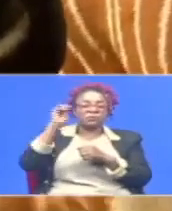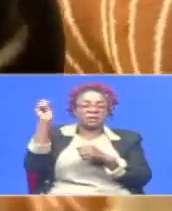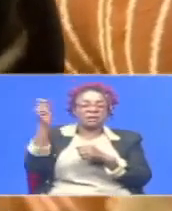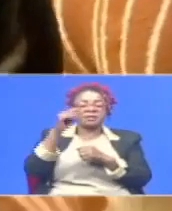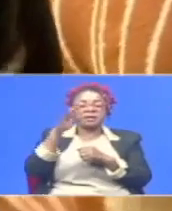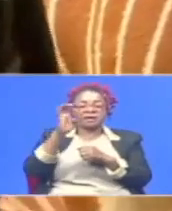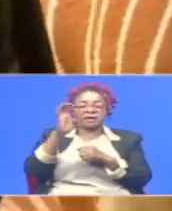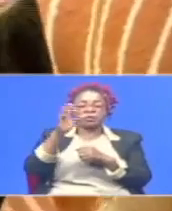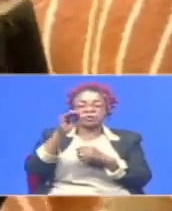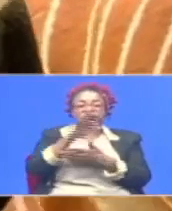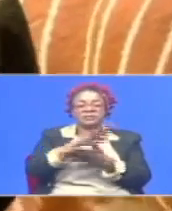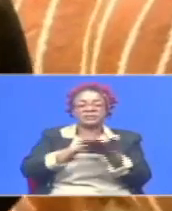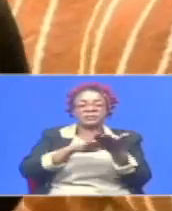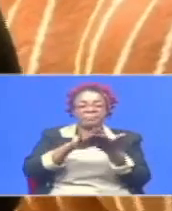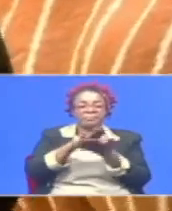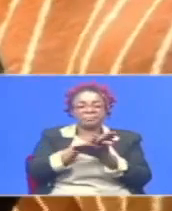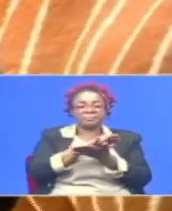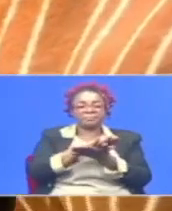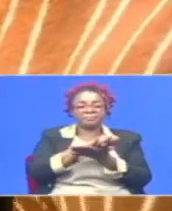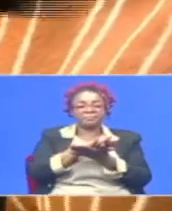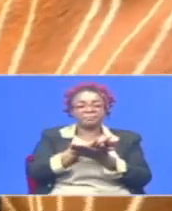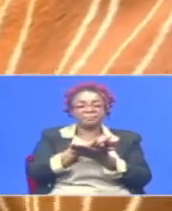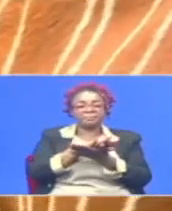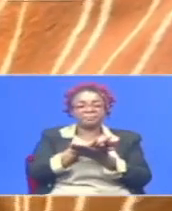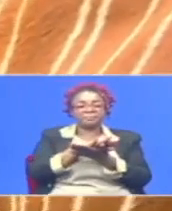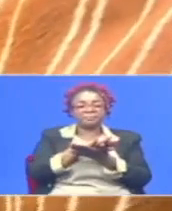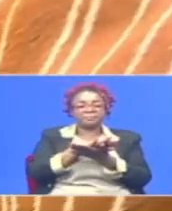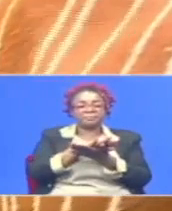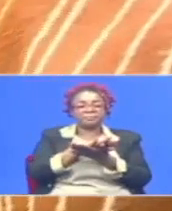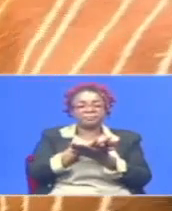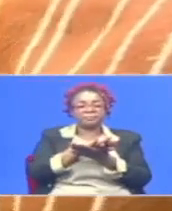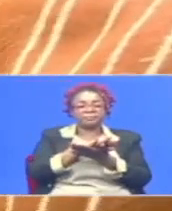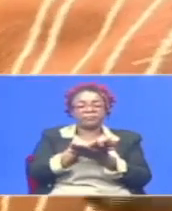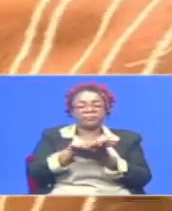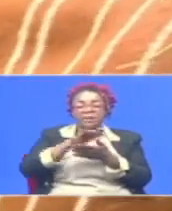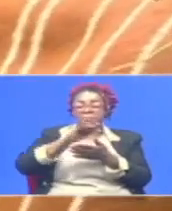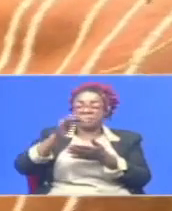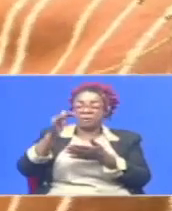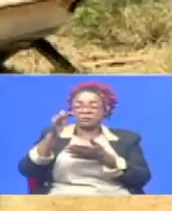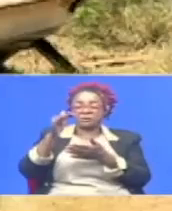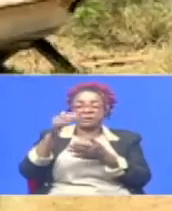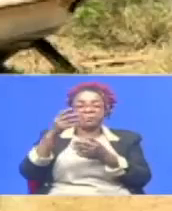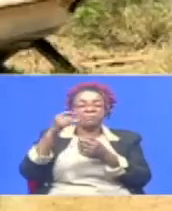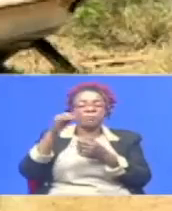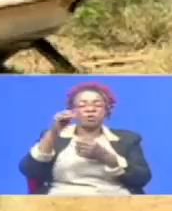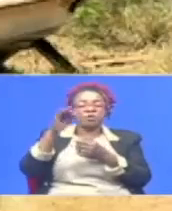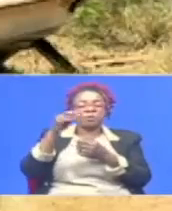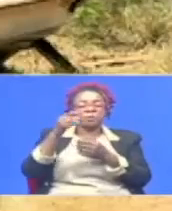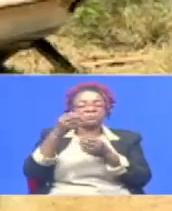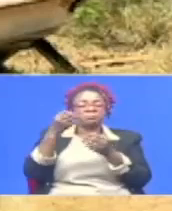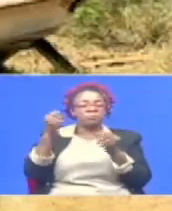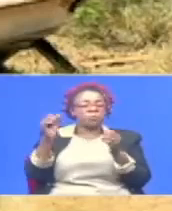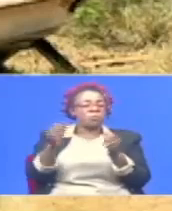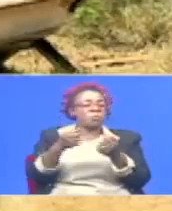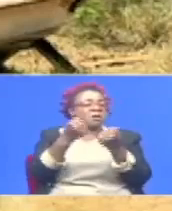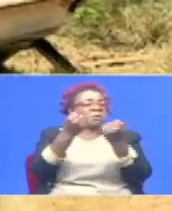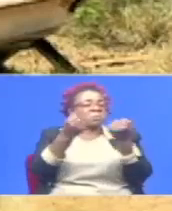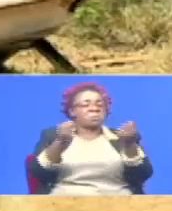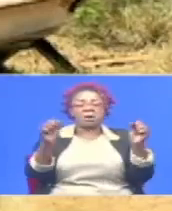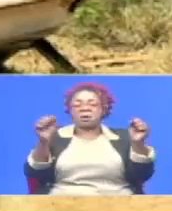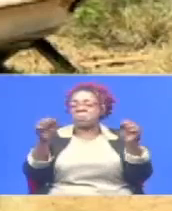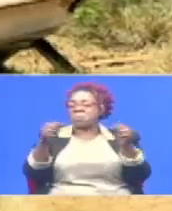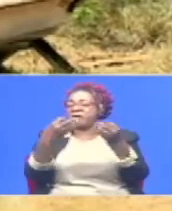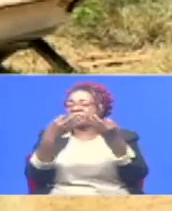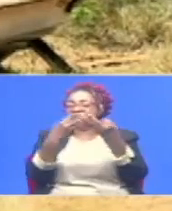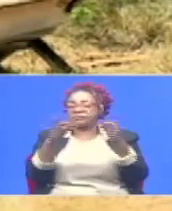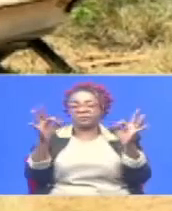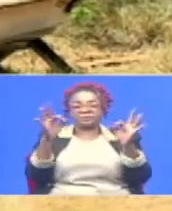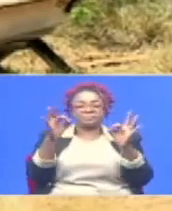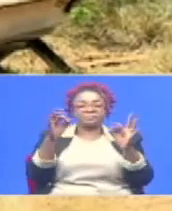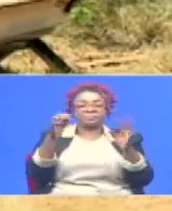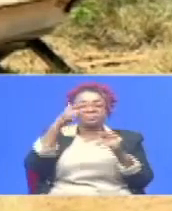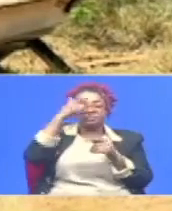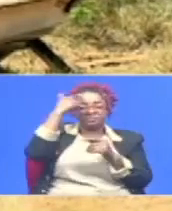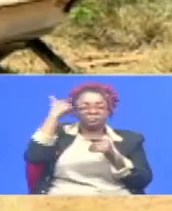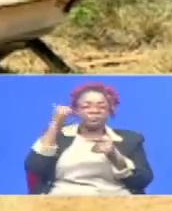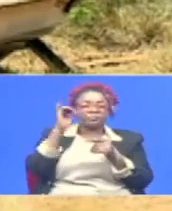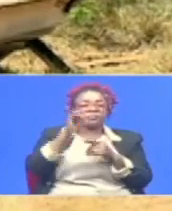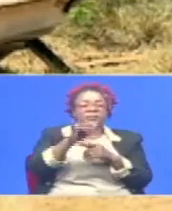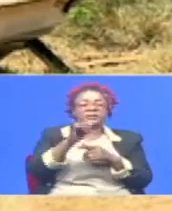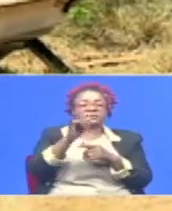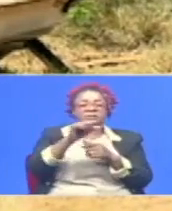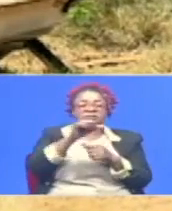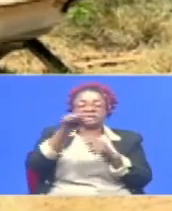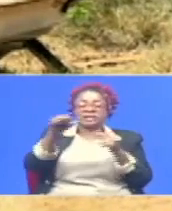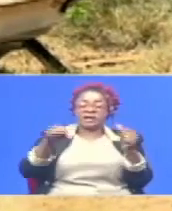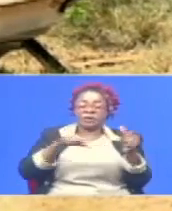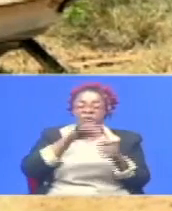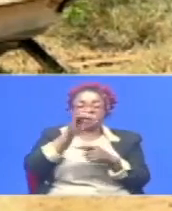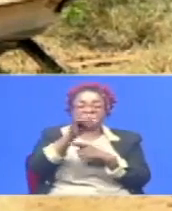ecosystem. Ordinarily, the mountain bongo would be roaming freely in the wild, but due to threats that have surrounded this particular